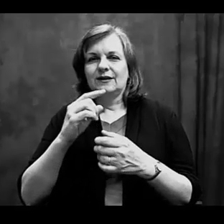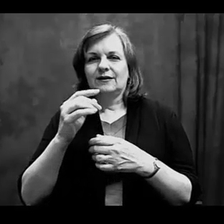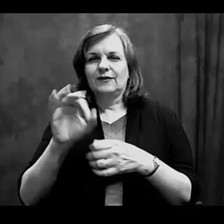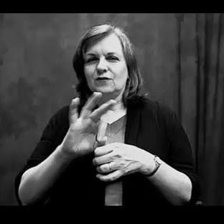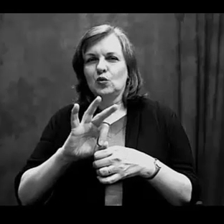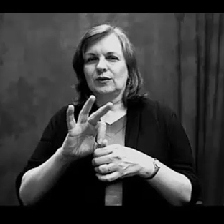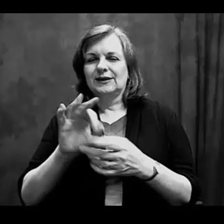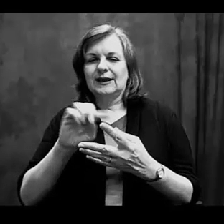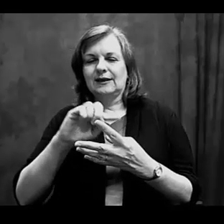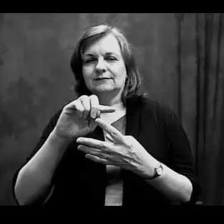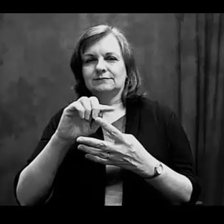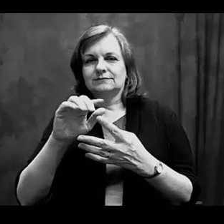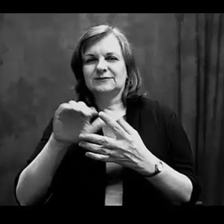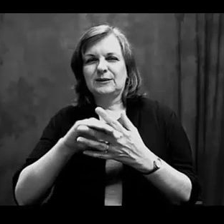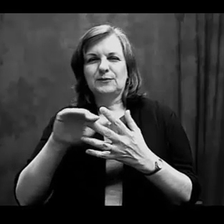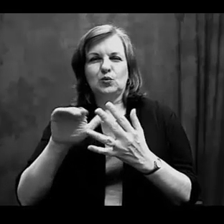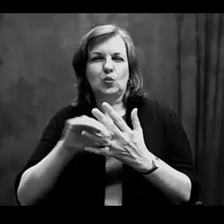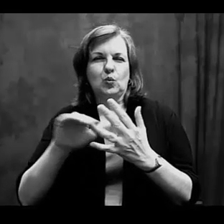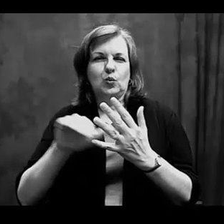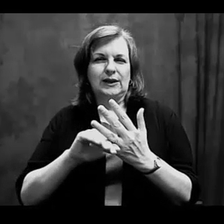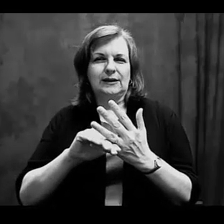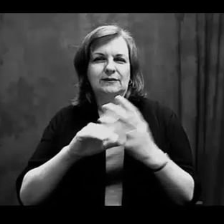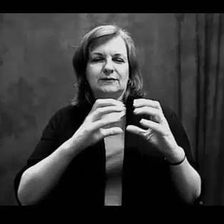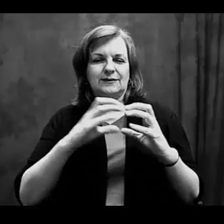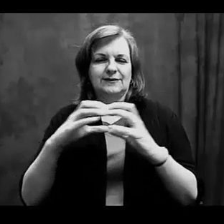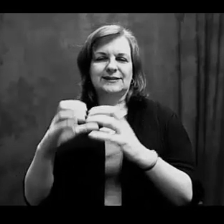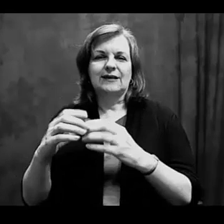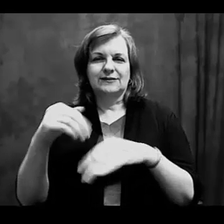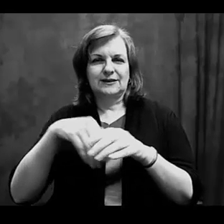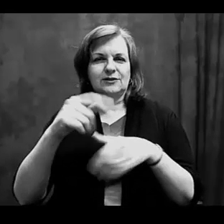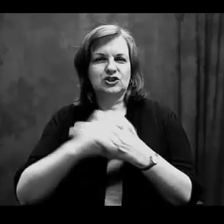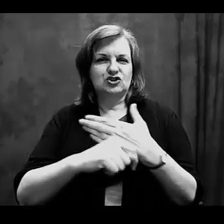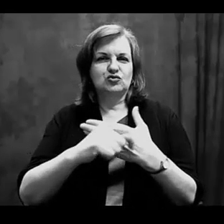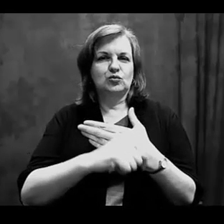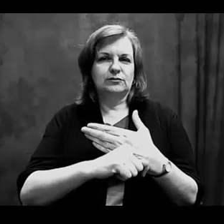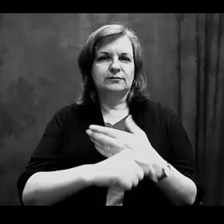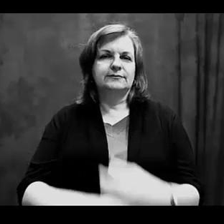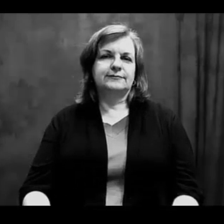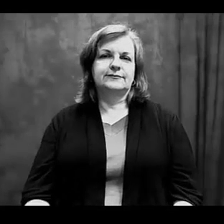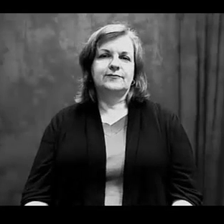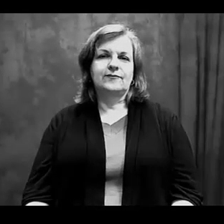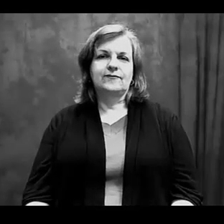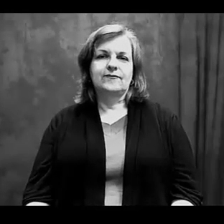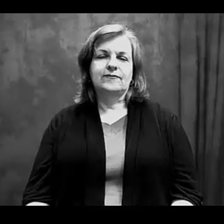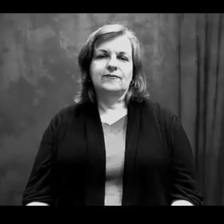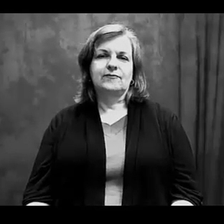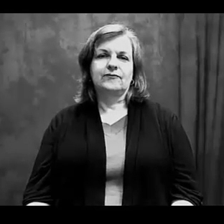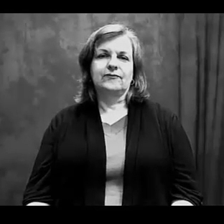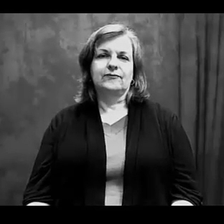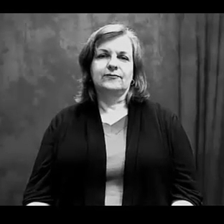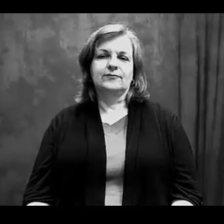fluid is fluid between your tissues.